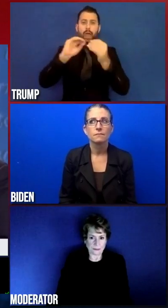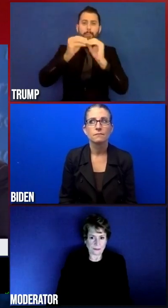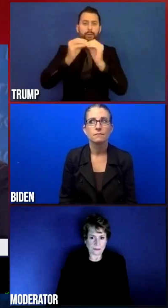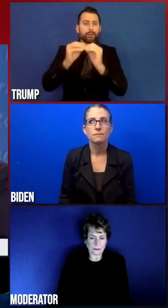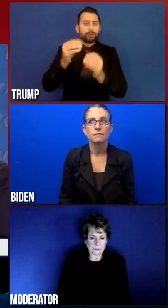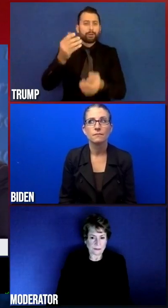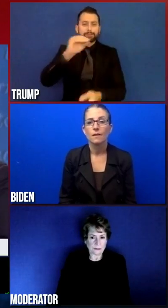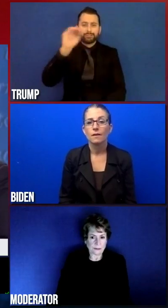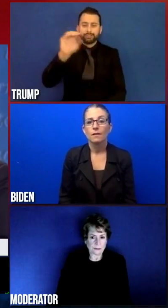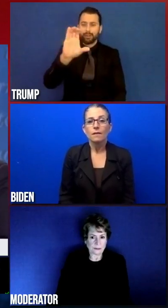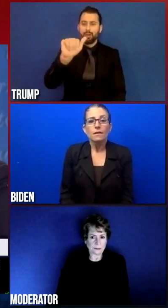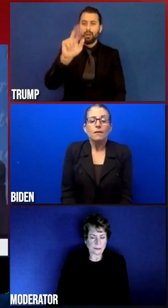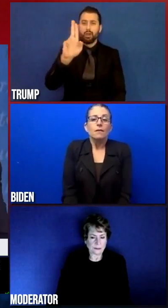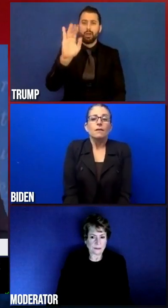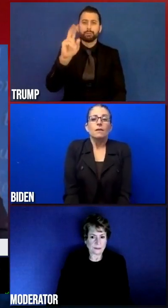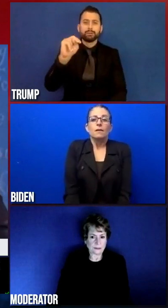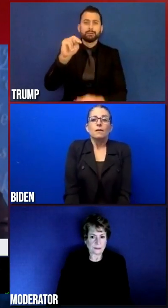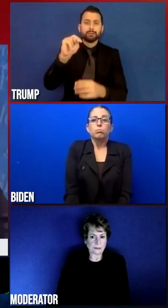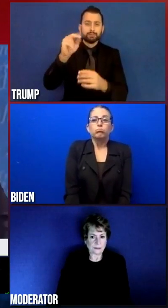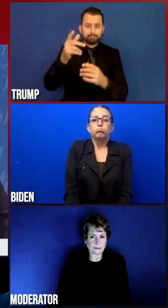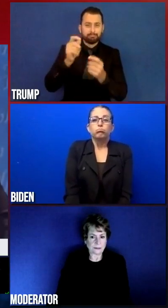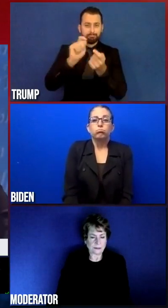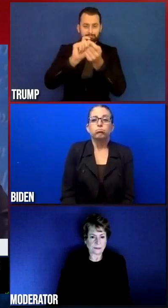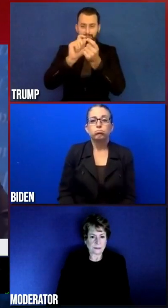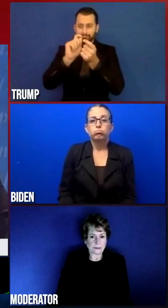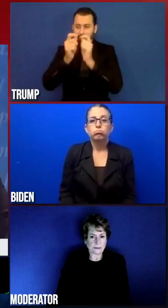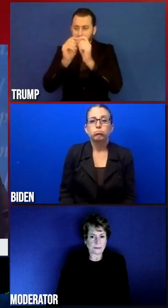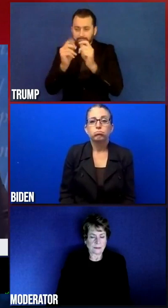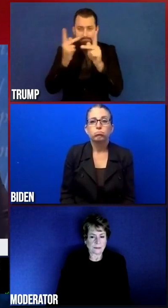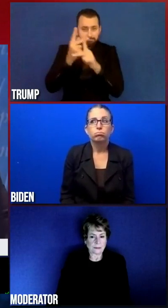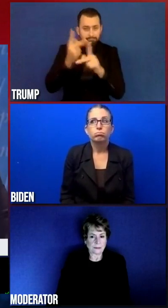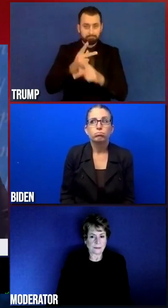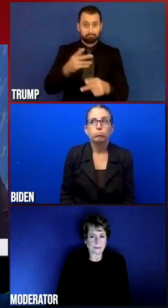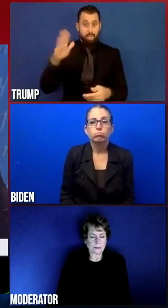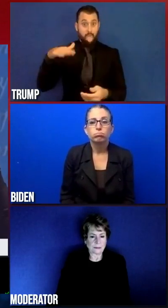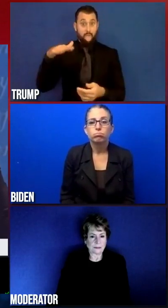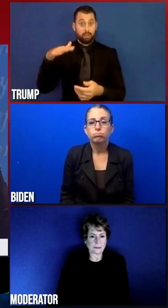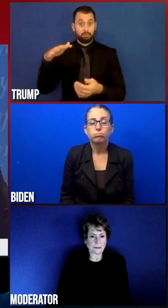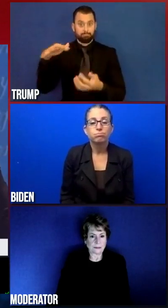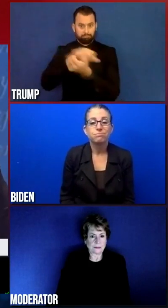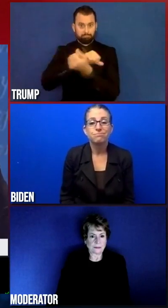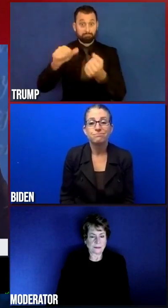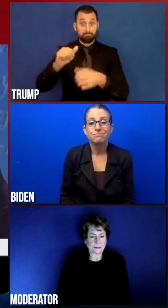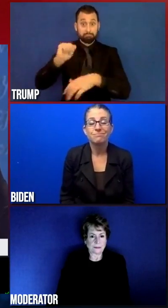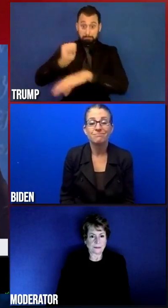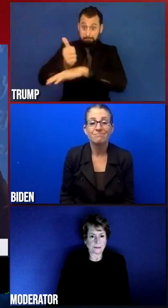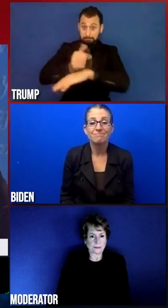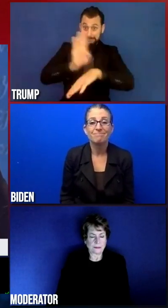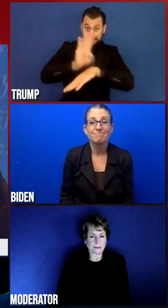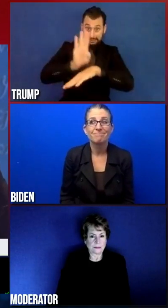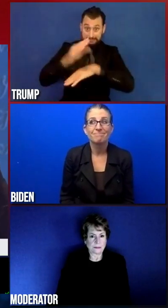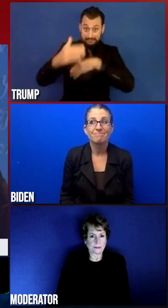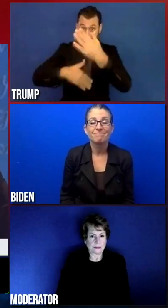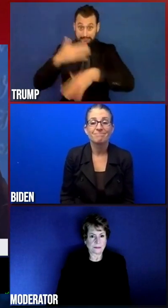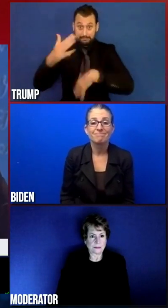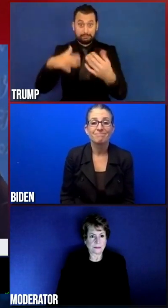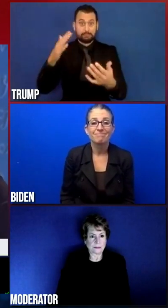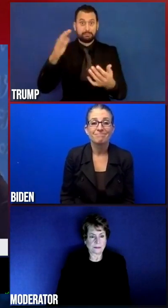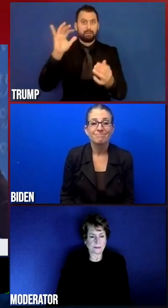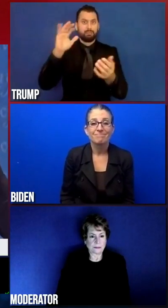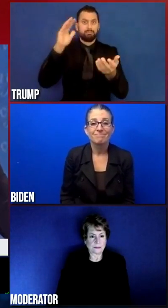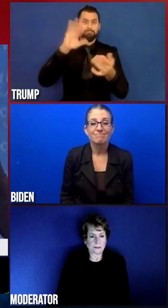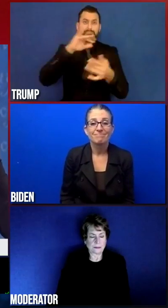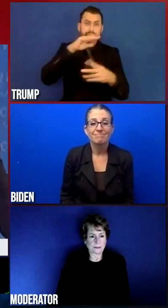businesses. Our businesses aren't put out of commission. If you look at the Paris Accord, it was a disaster from our standpoint. And people